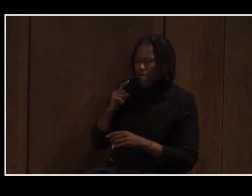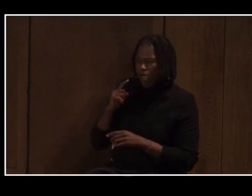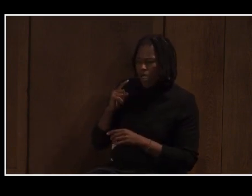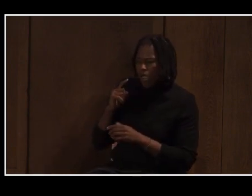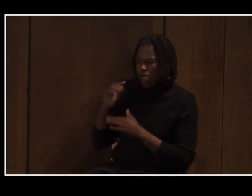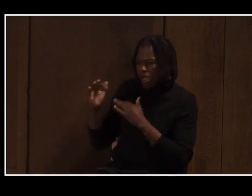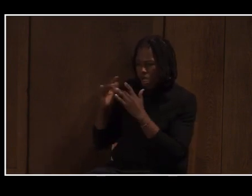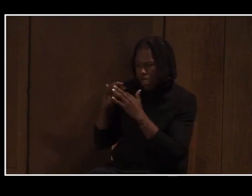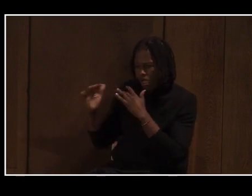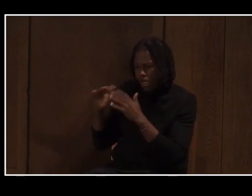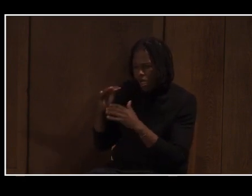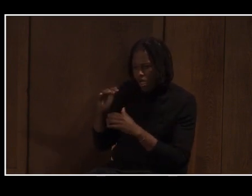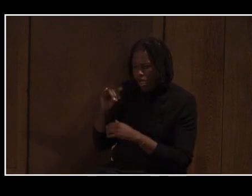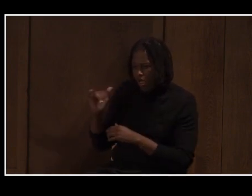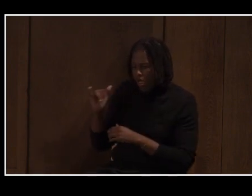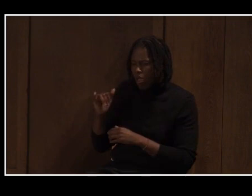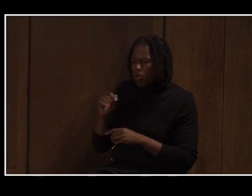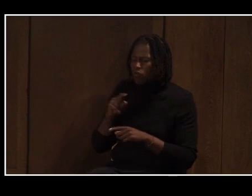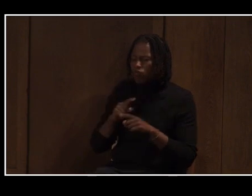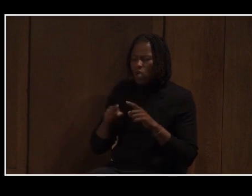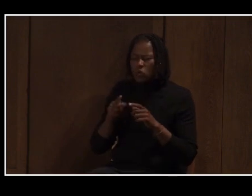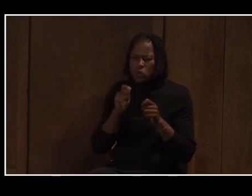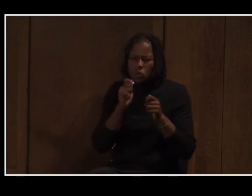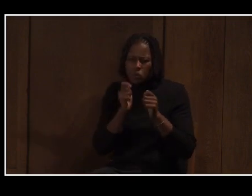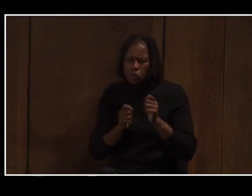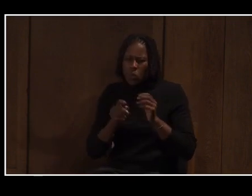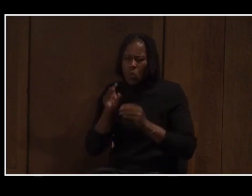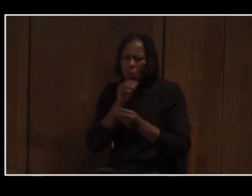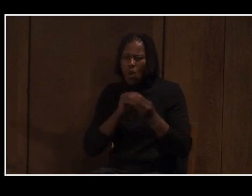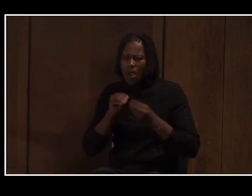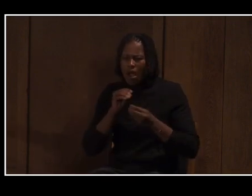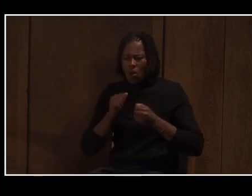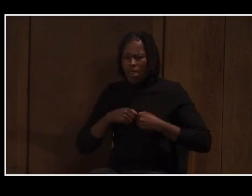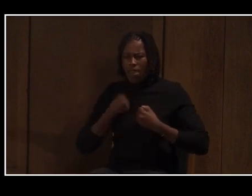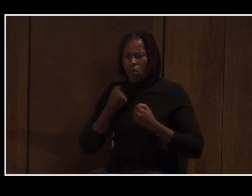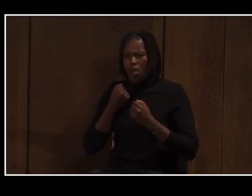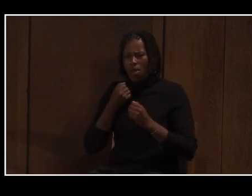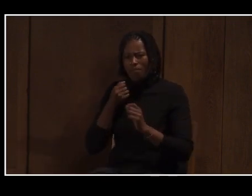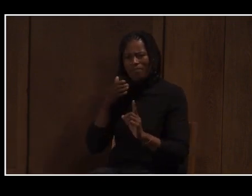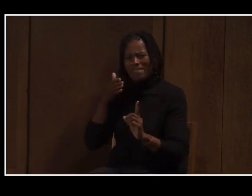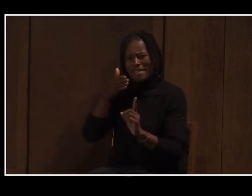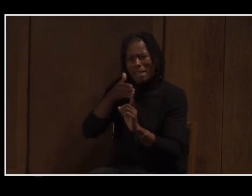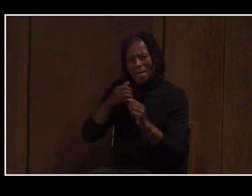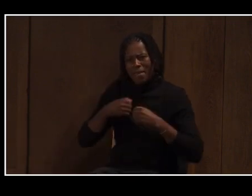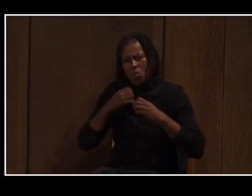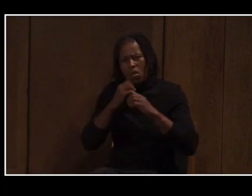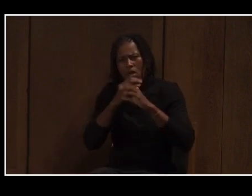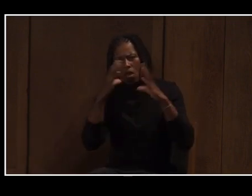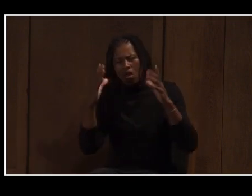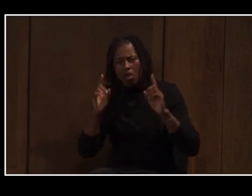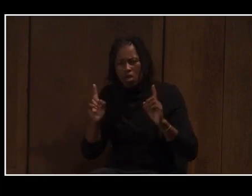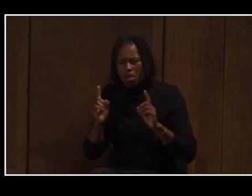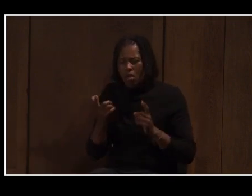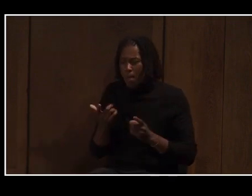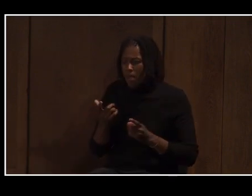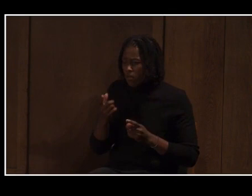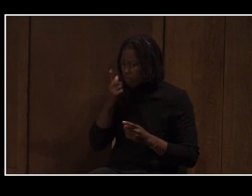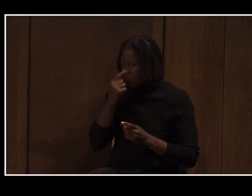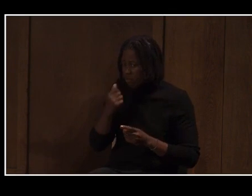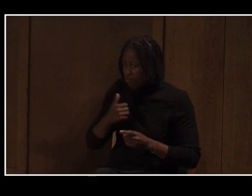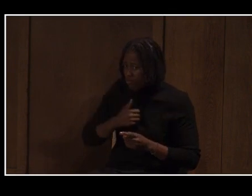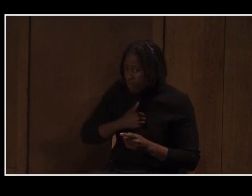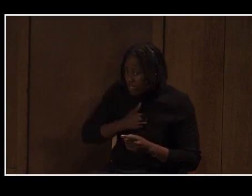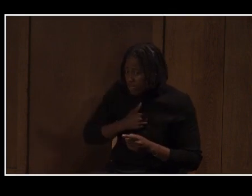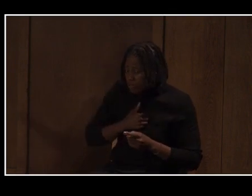retooling what we want to do. And it's fair to say, correct me if I'm wrong, we also think about things that